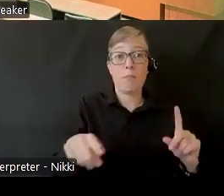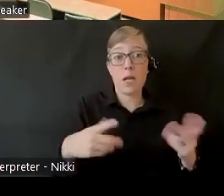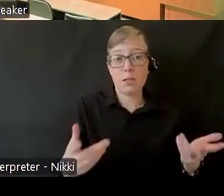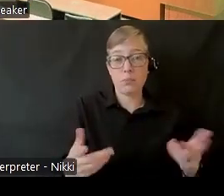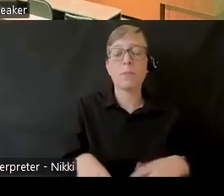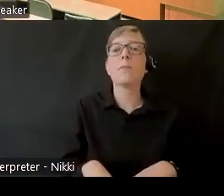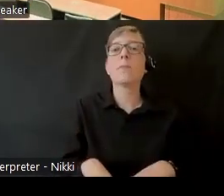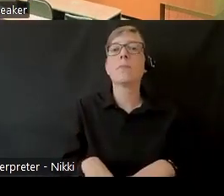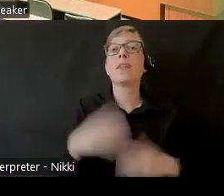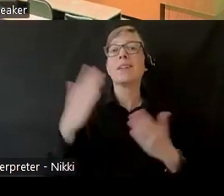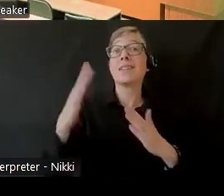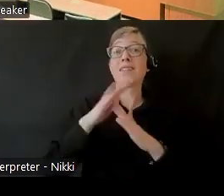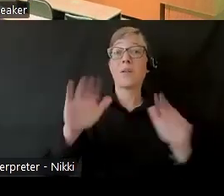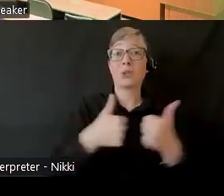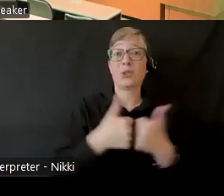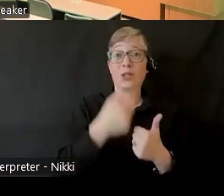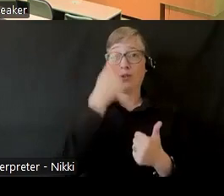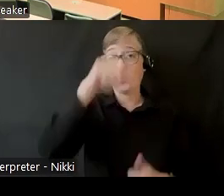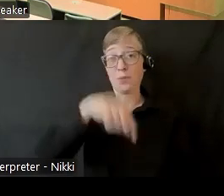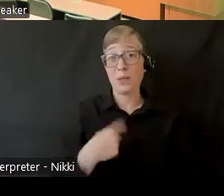the biggest challenge I had was just this